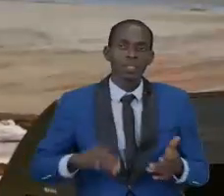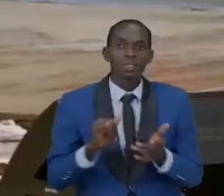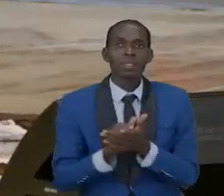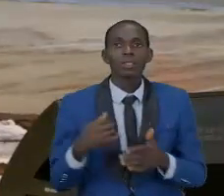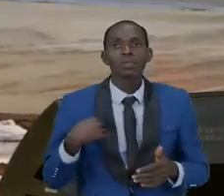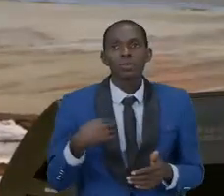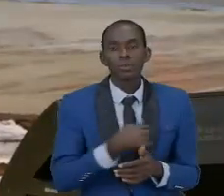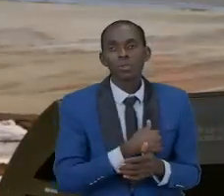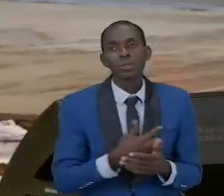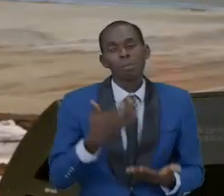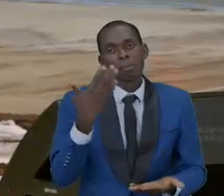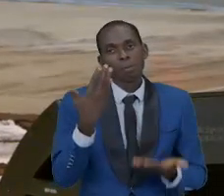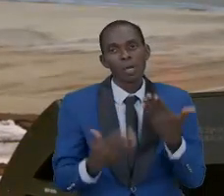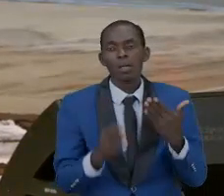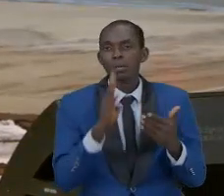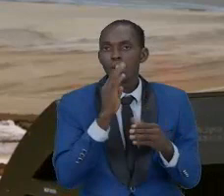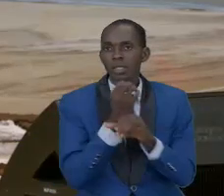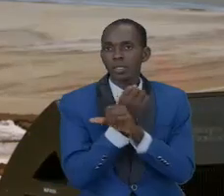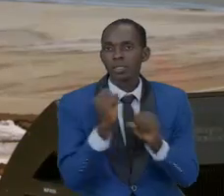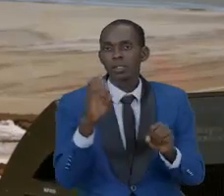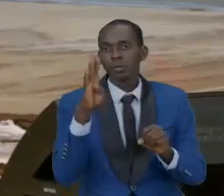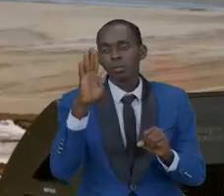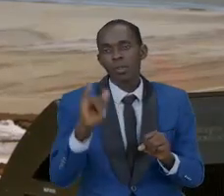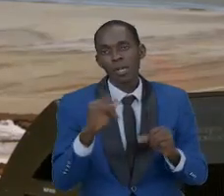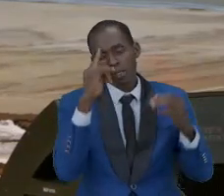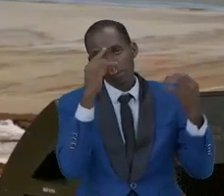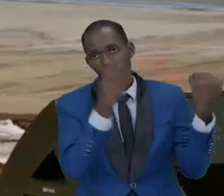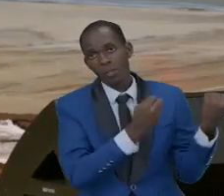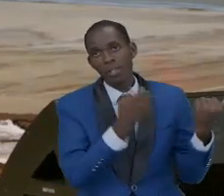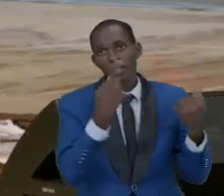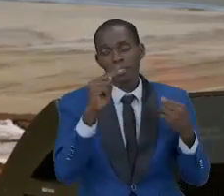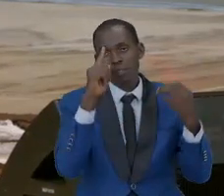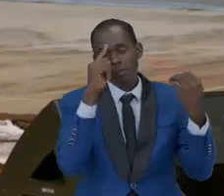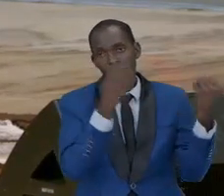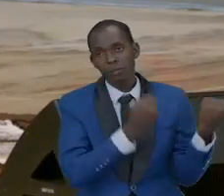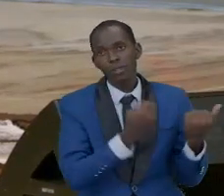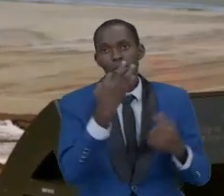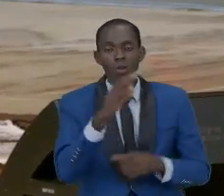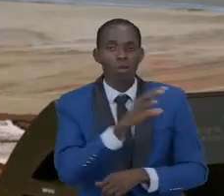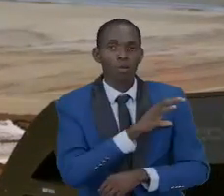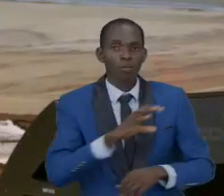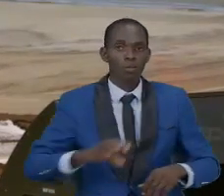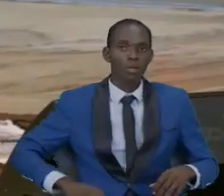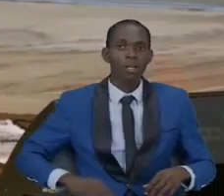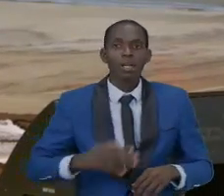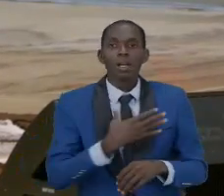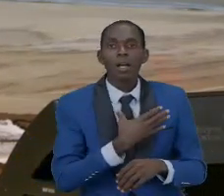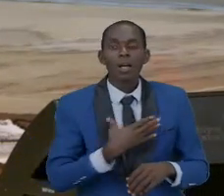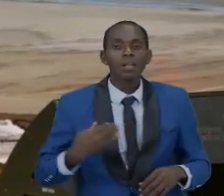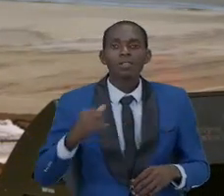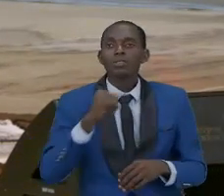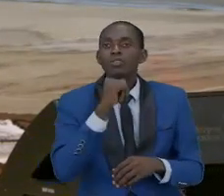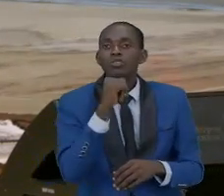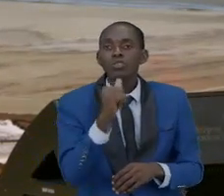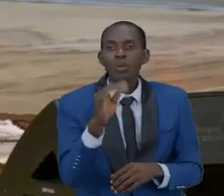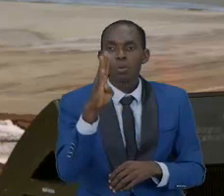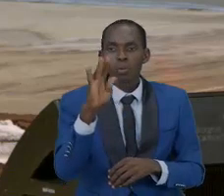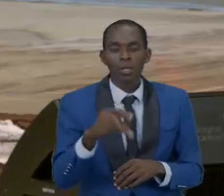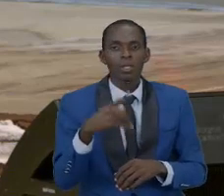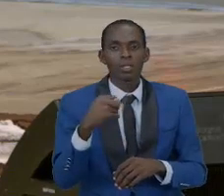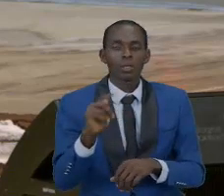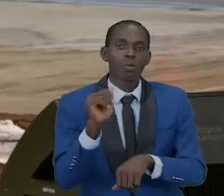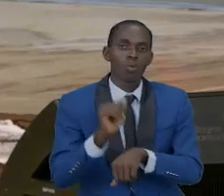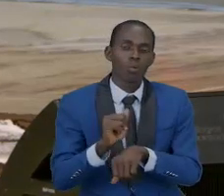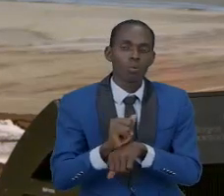we might be justified by faith the Faith of Christ are not by The Works of